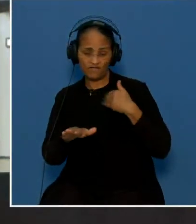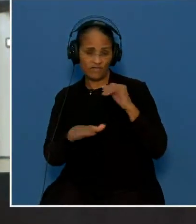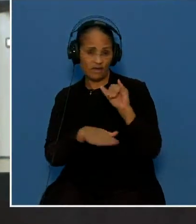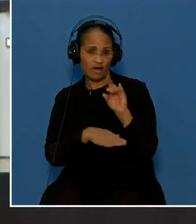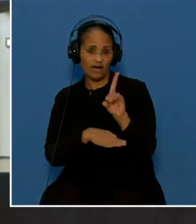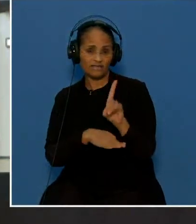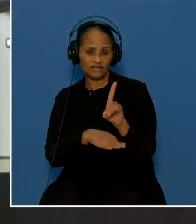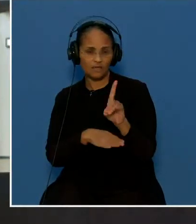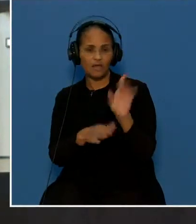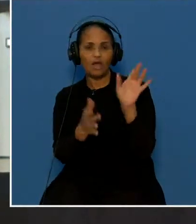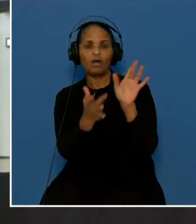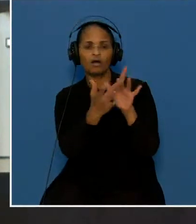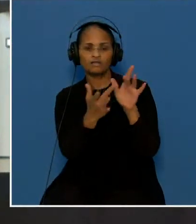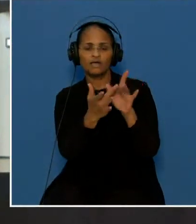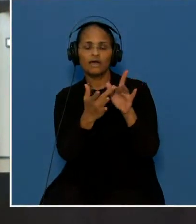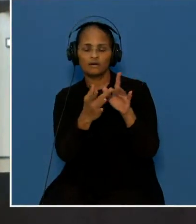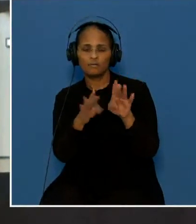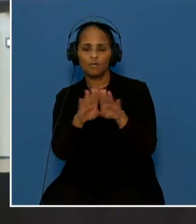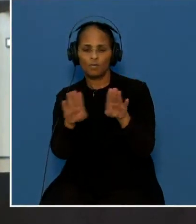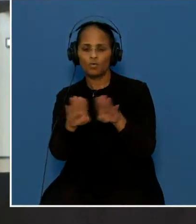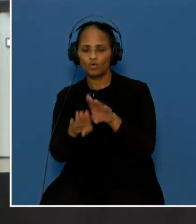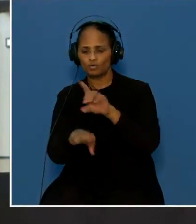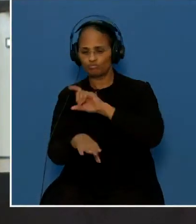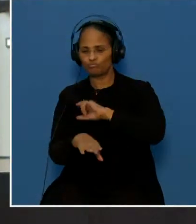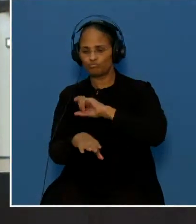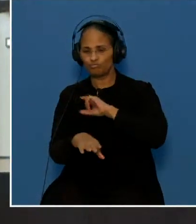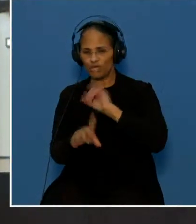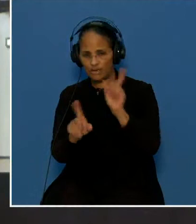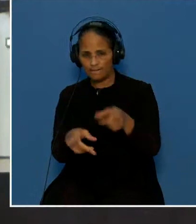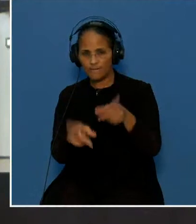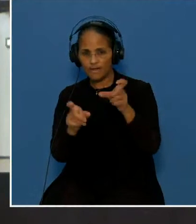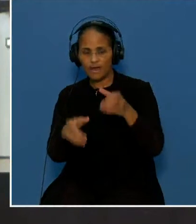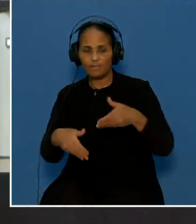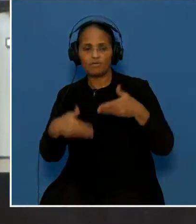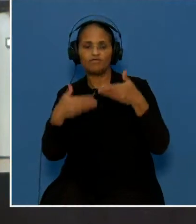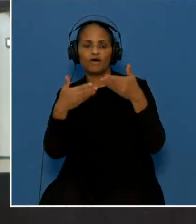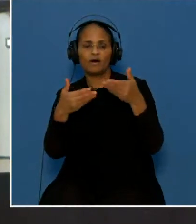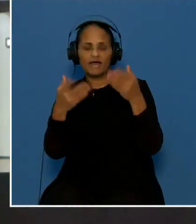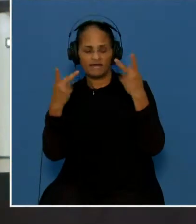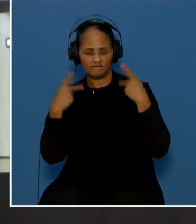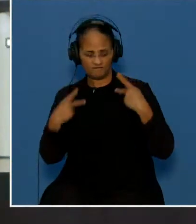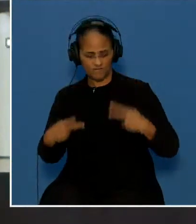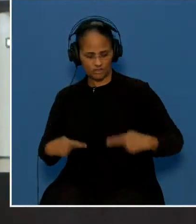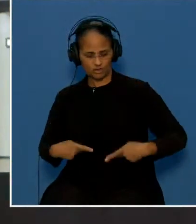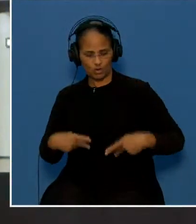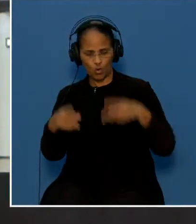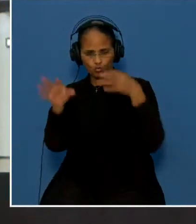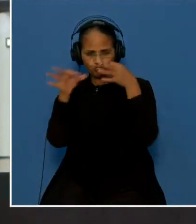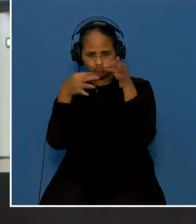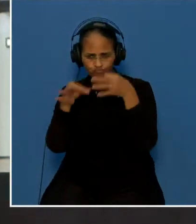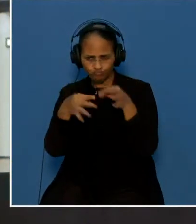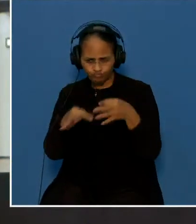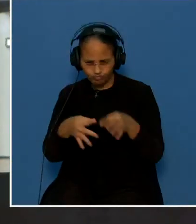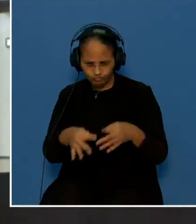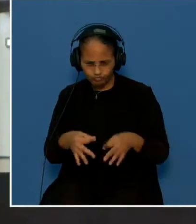immediately contact the Bermuda Police Service and provide the appropriate physical description.